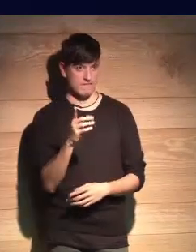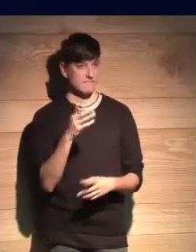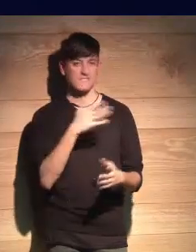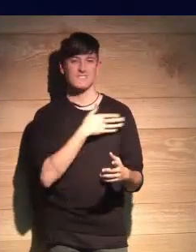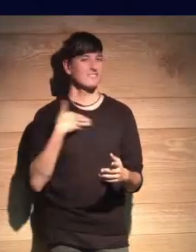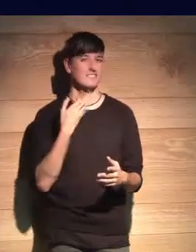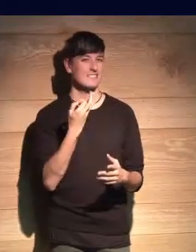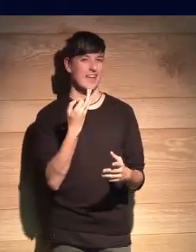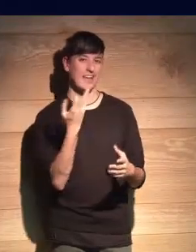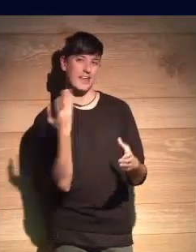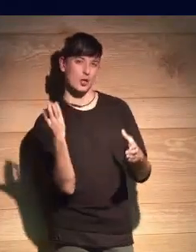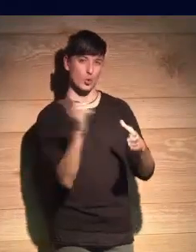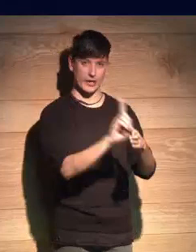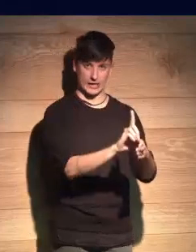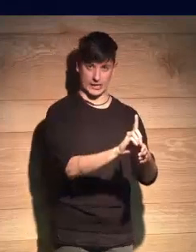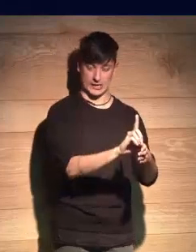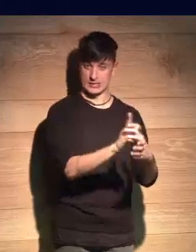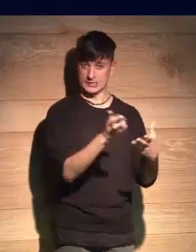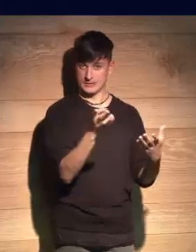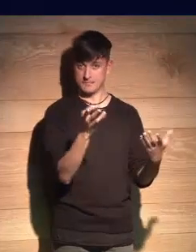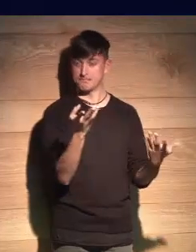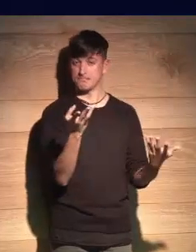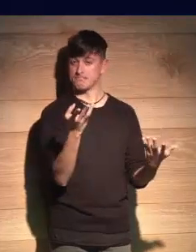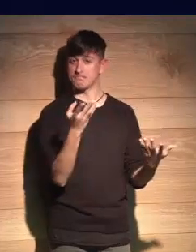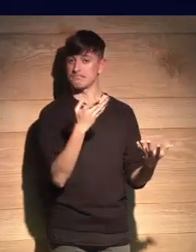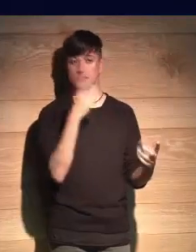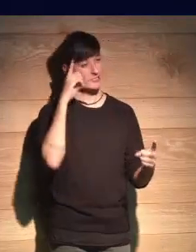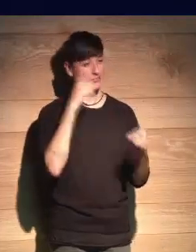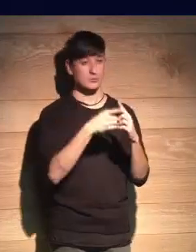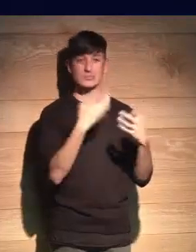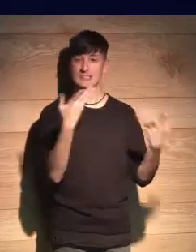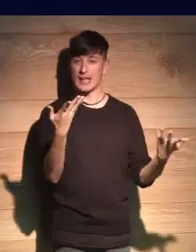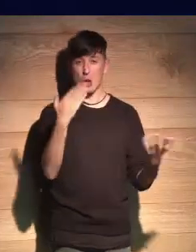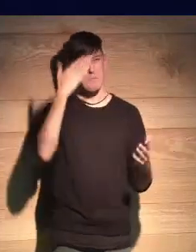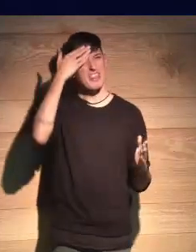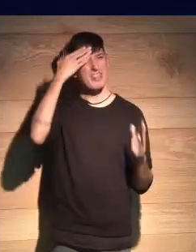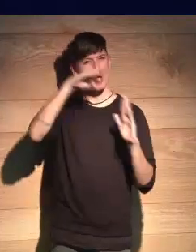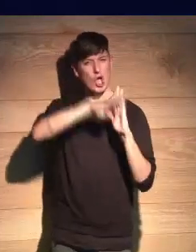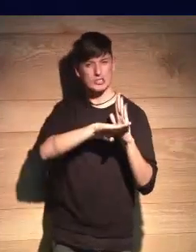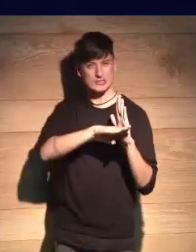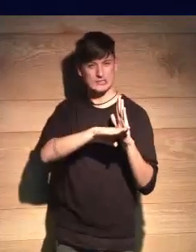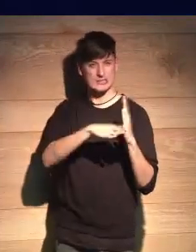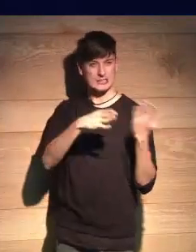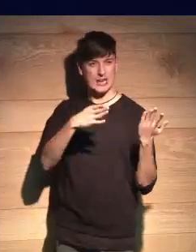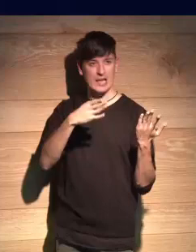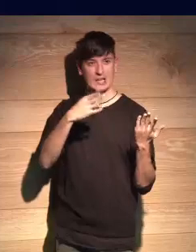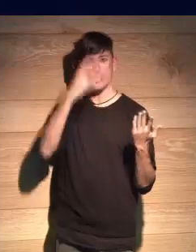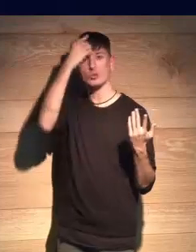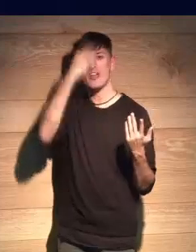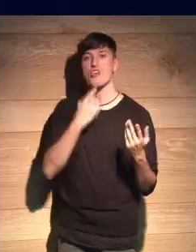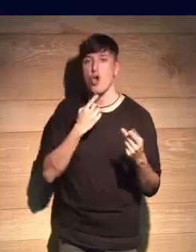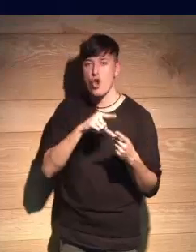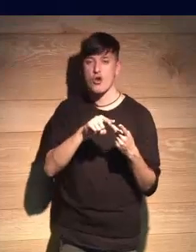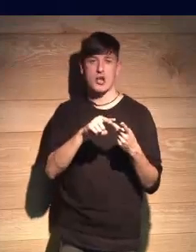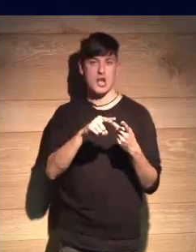The aim is to be inclusive. The goal is for the principles of the